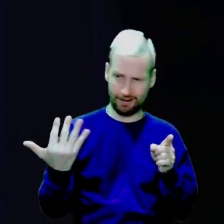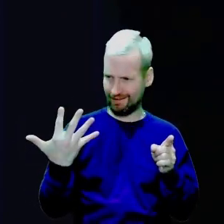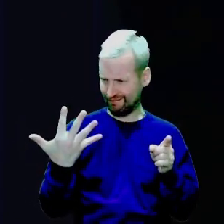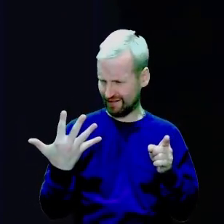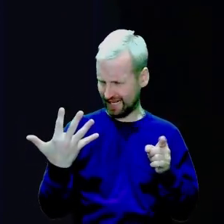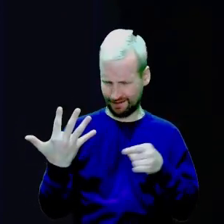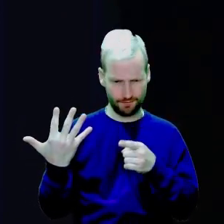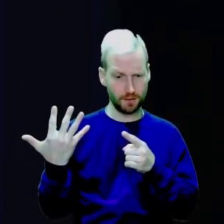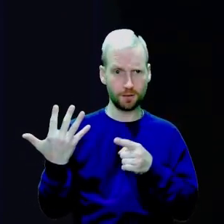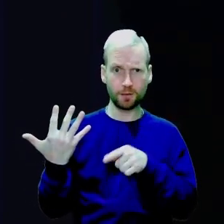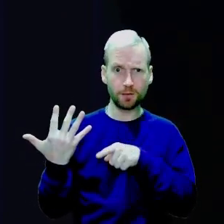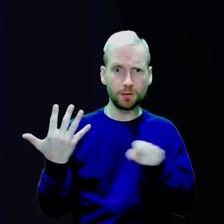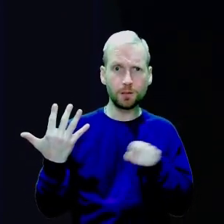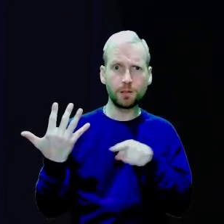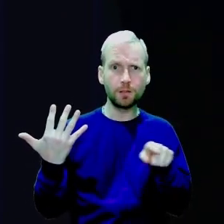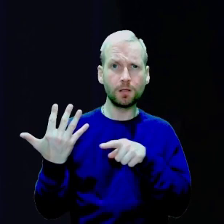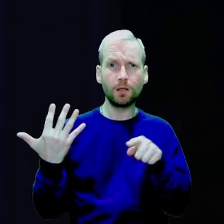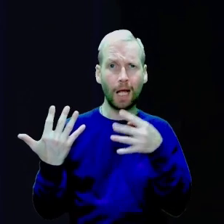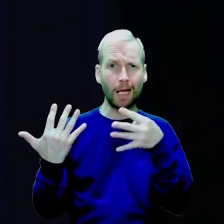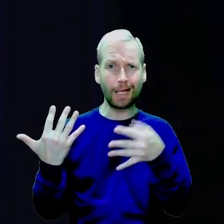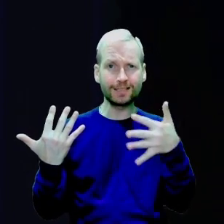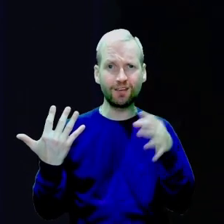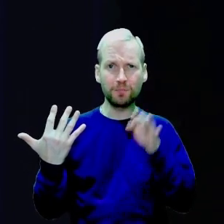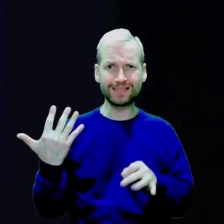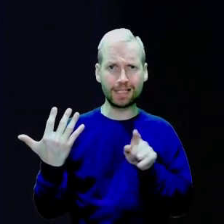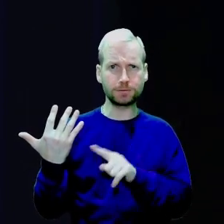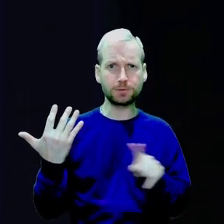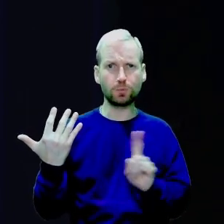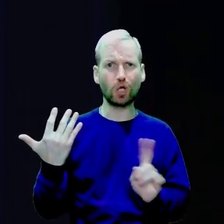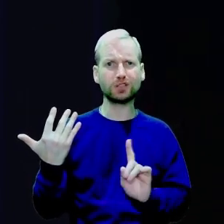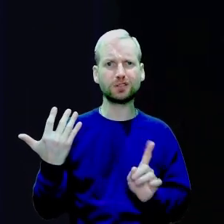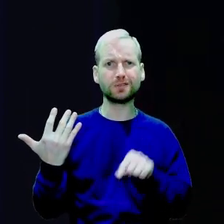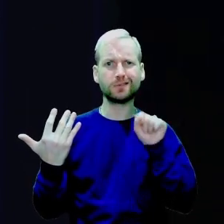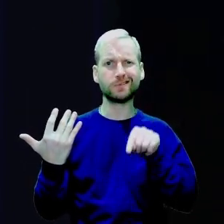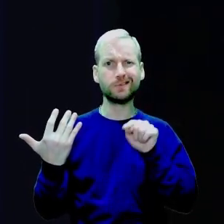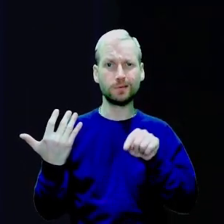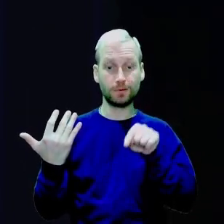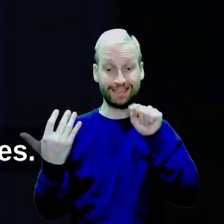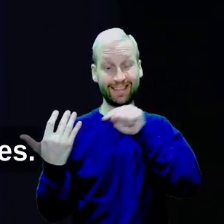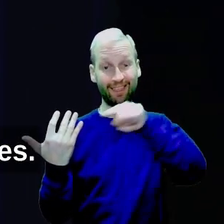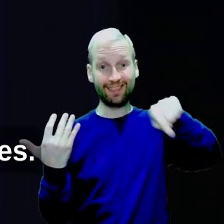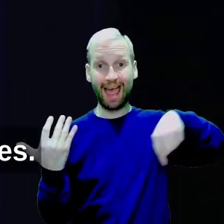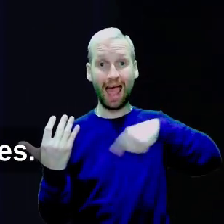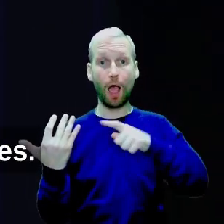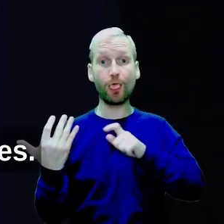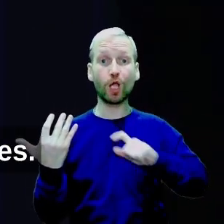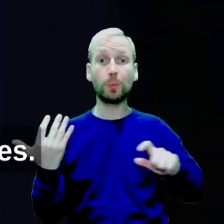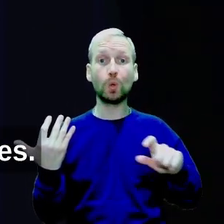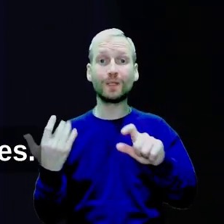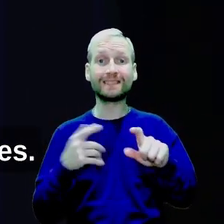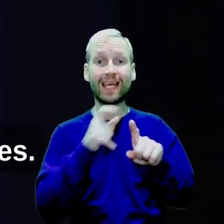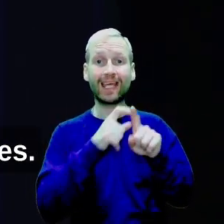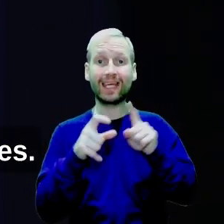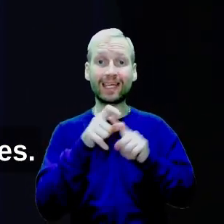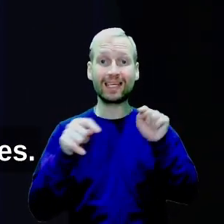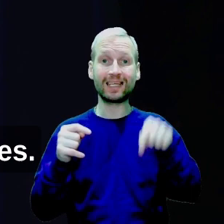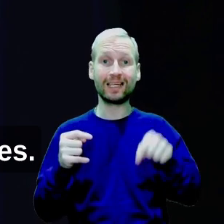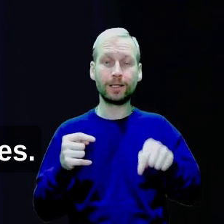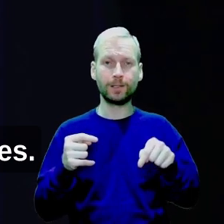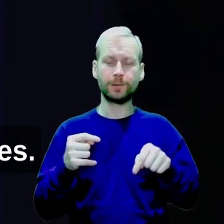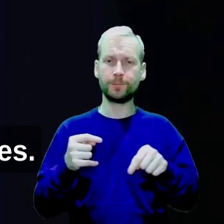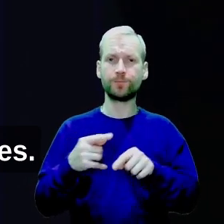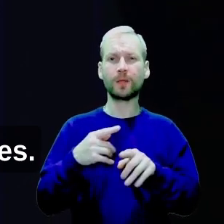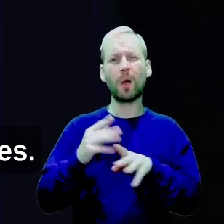other 95% of the day? That's where the community comes in, and more specifically,